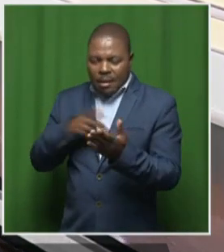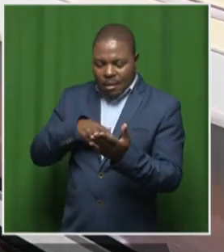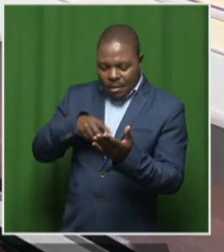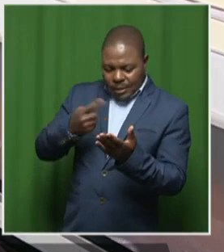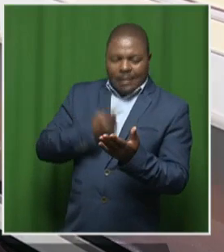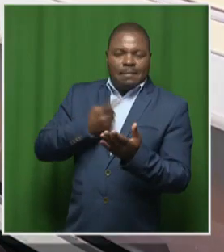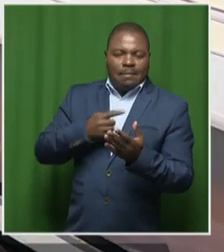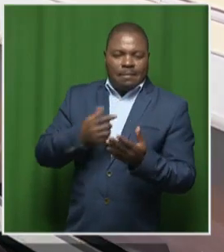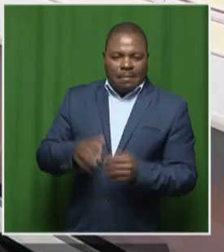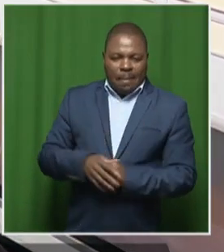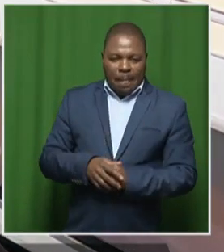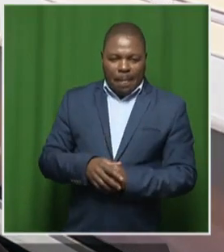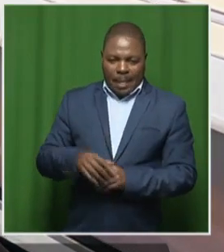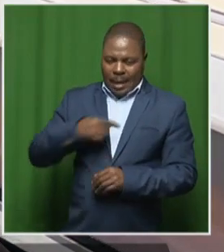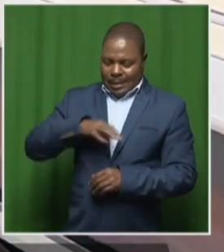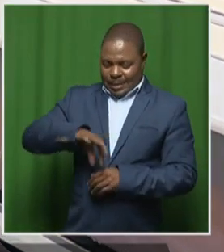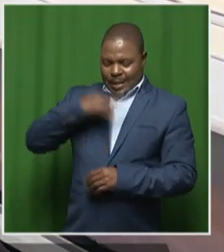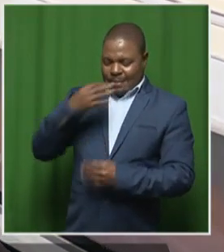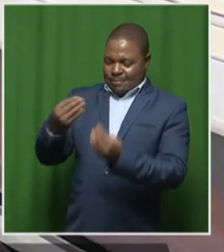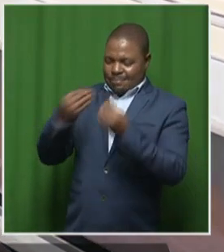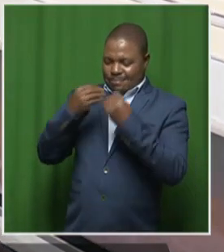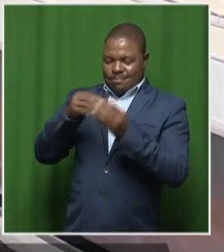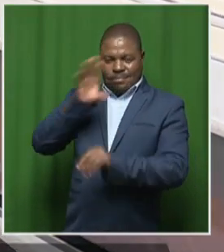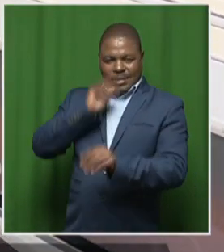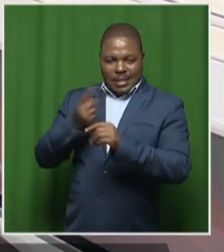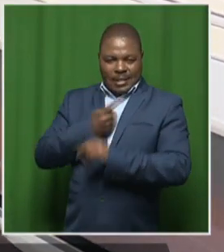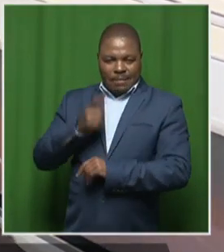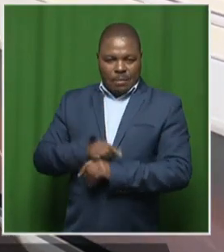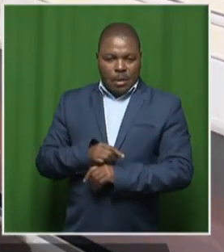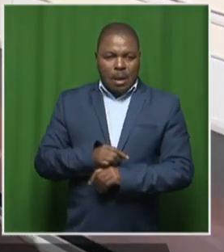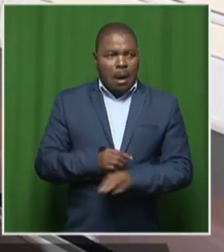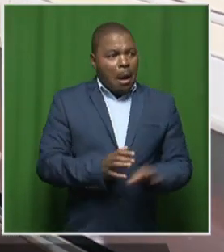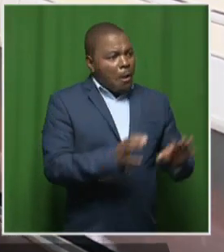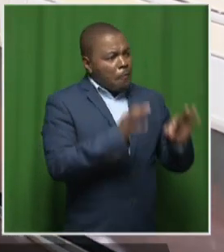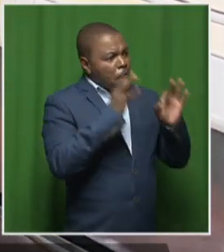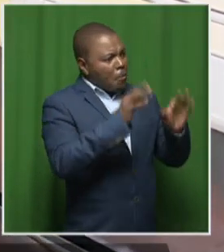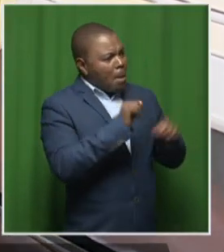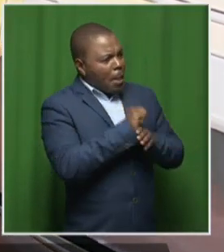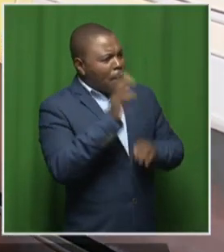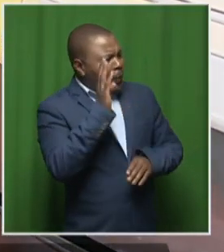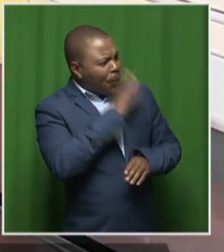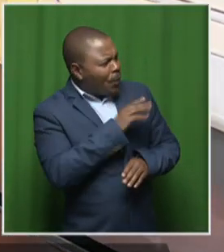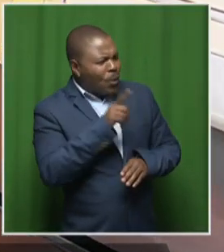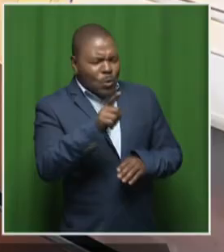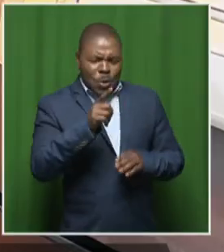But mostly self-taught. So the fact that you haven't gone through formal training, how do you master your art?